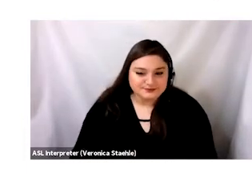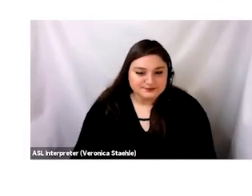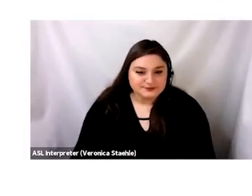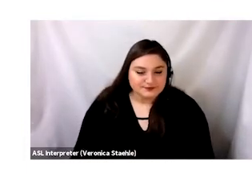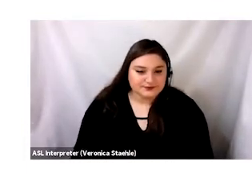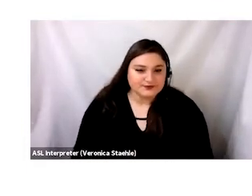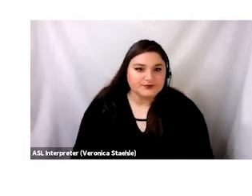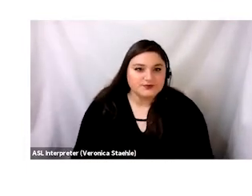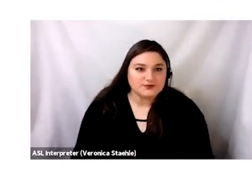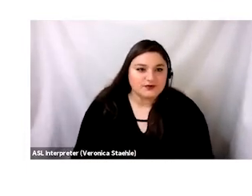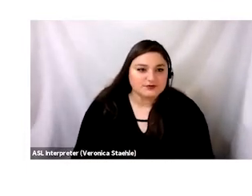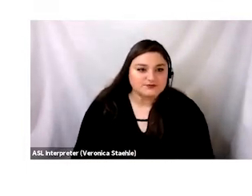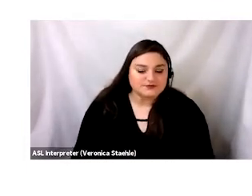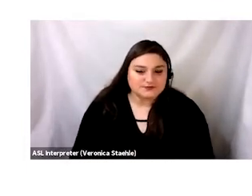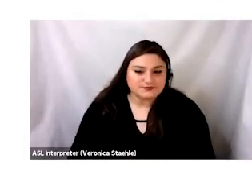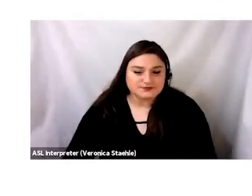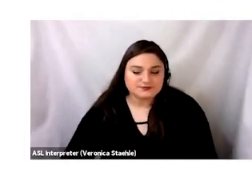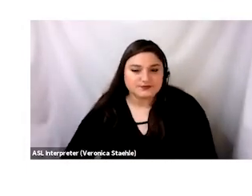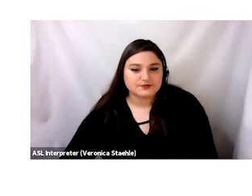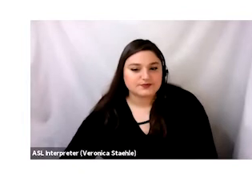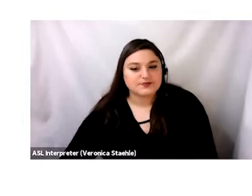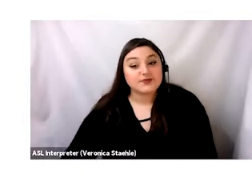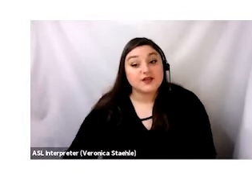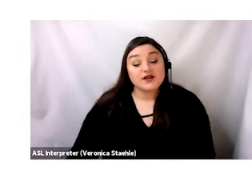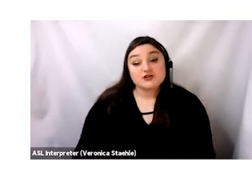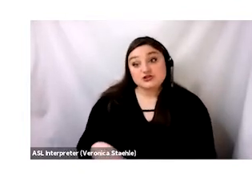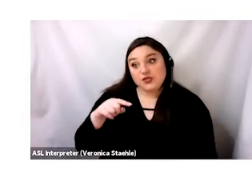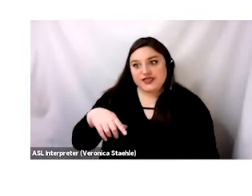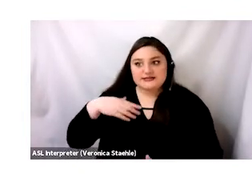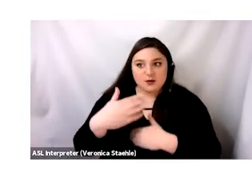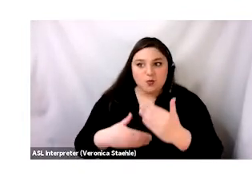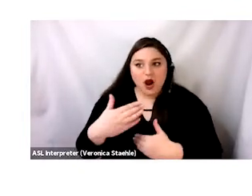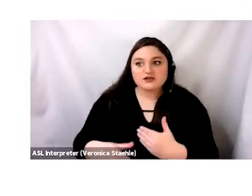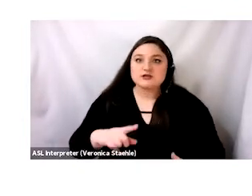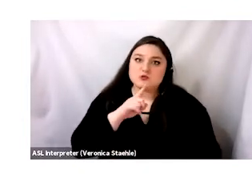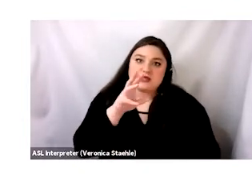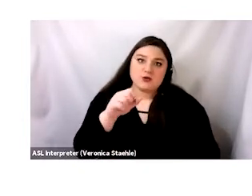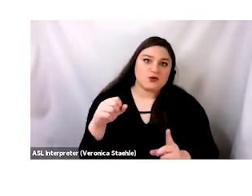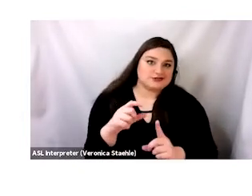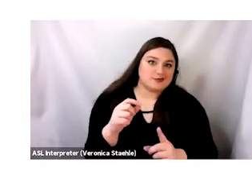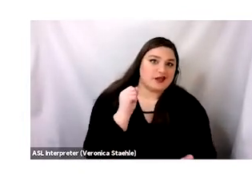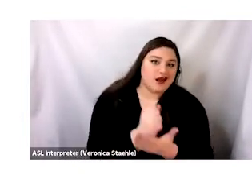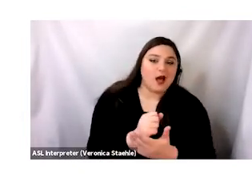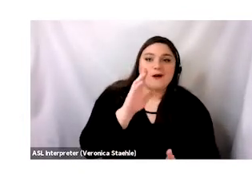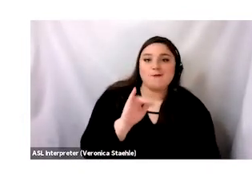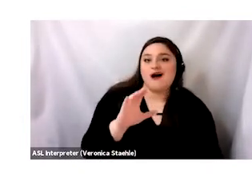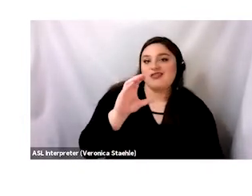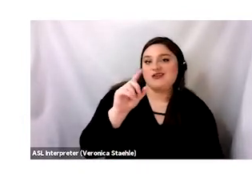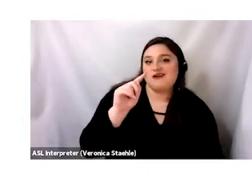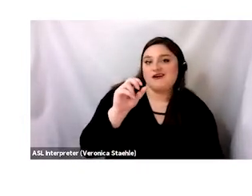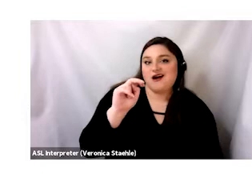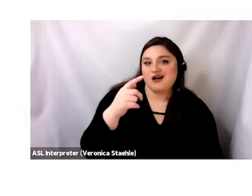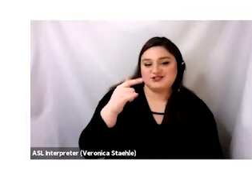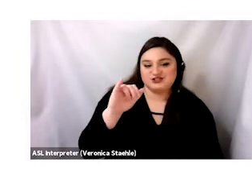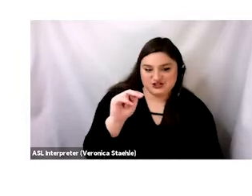What helped to fuel this process even more was the cotton gin. Eli Whitney, who was a recent Yale graduate, learned that Southern planters